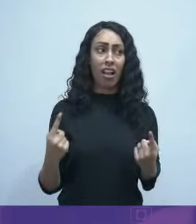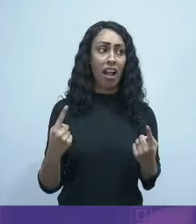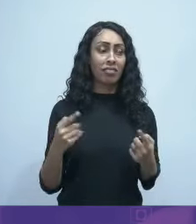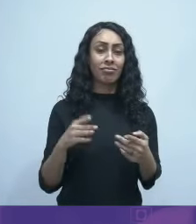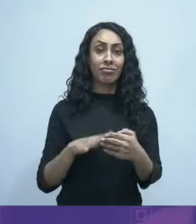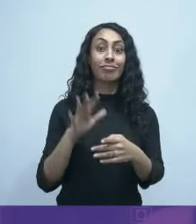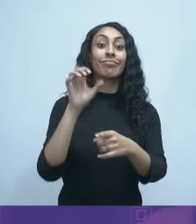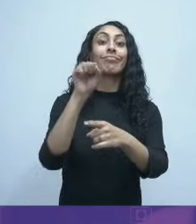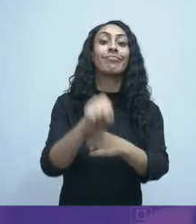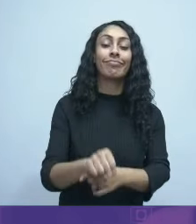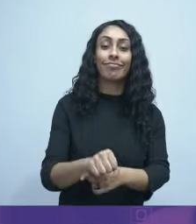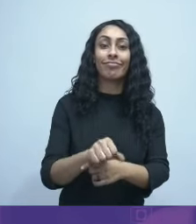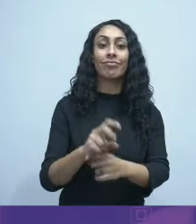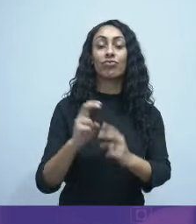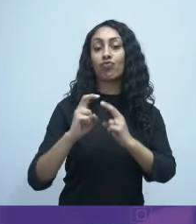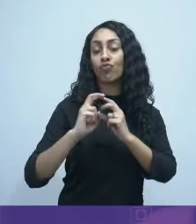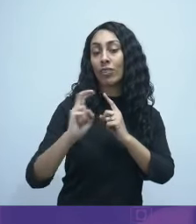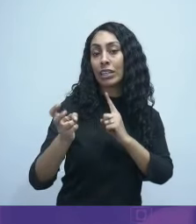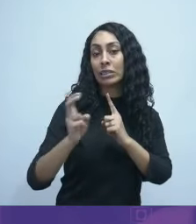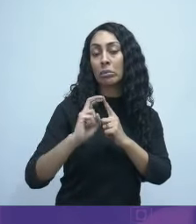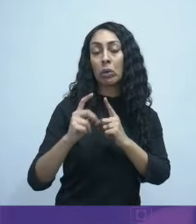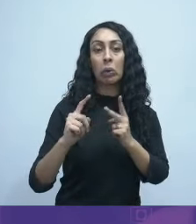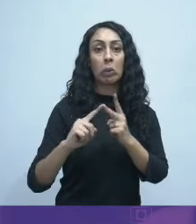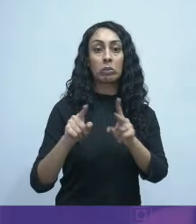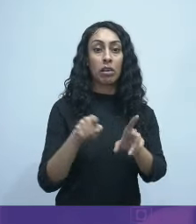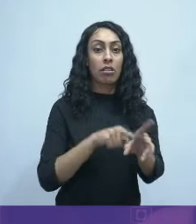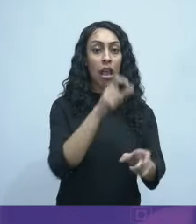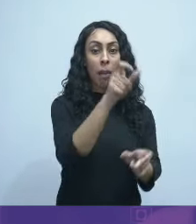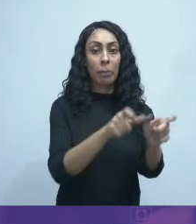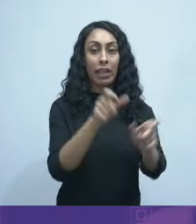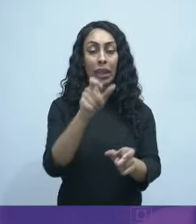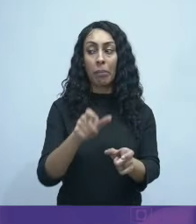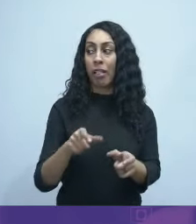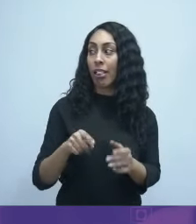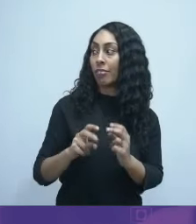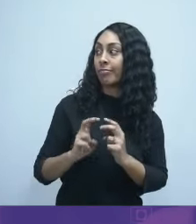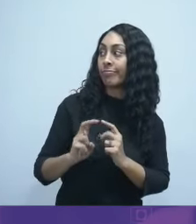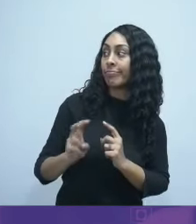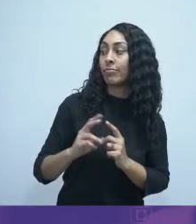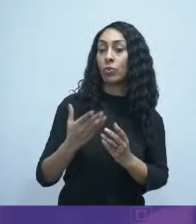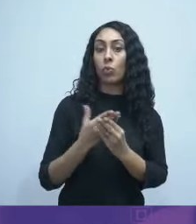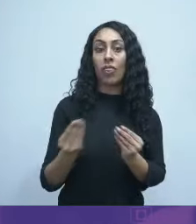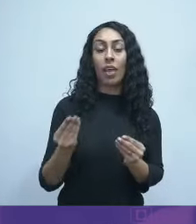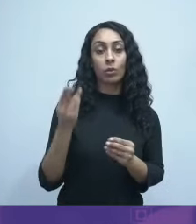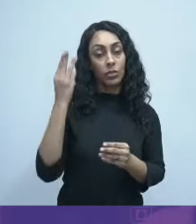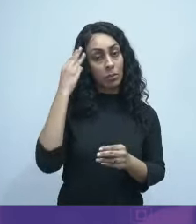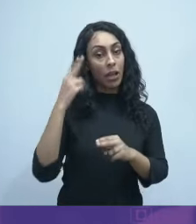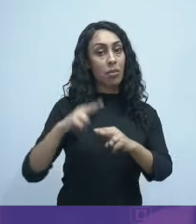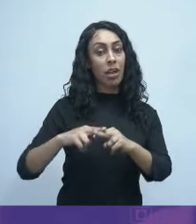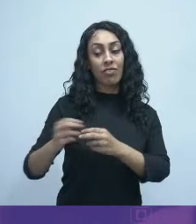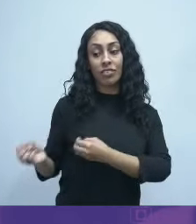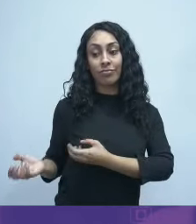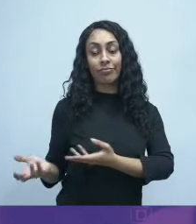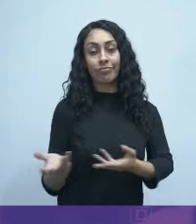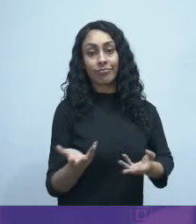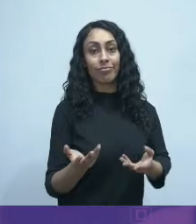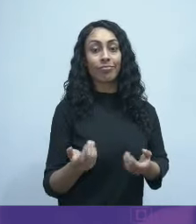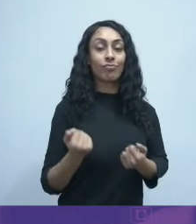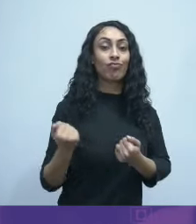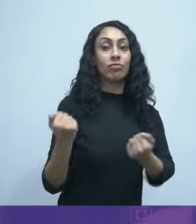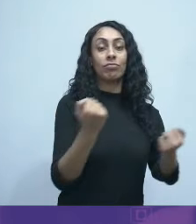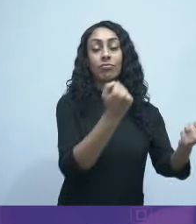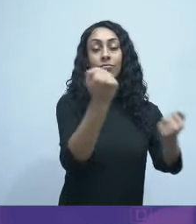overcome, as in sort of the transport issues, or young people being mobile and not having parent chauffeurs or whatever to take them